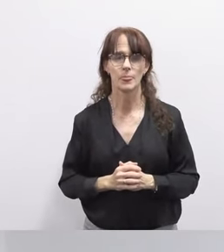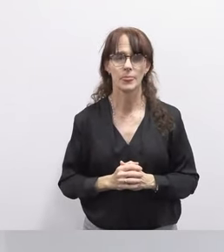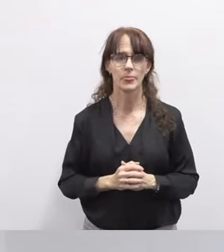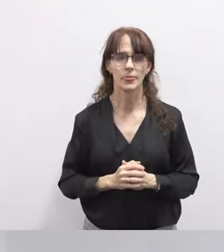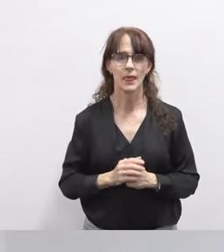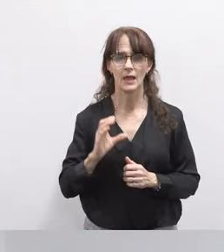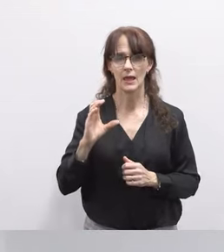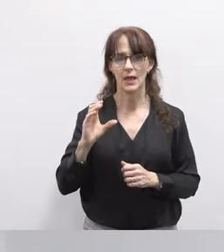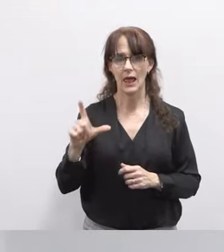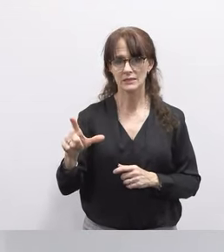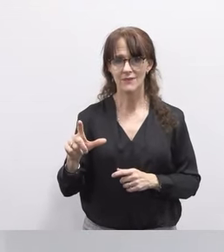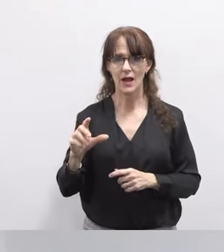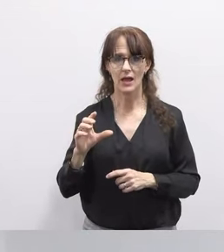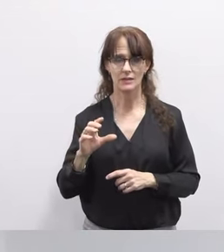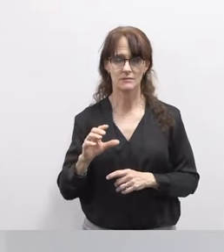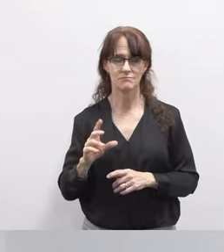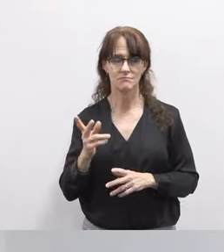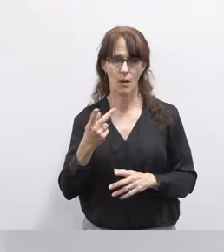Classified personnel report.